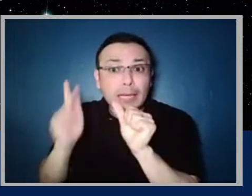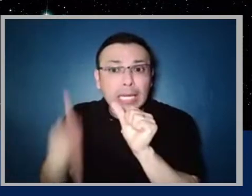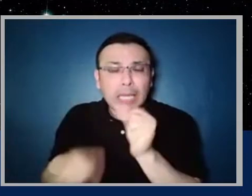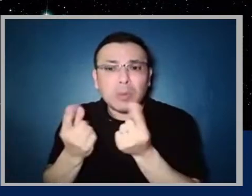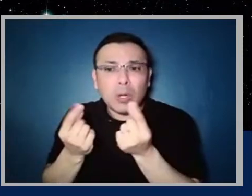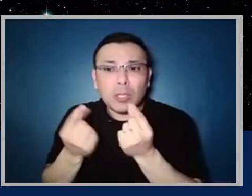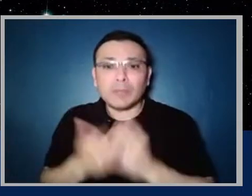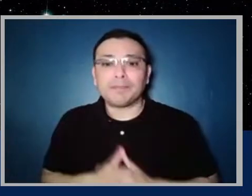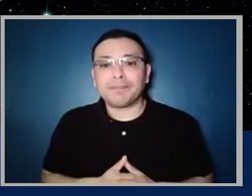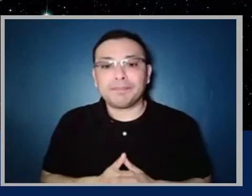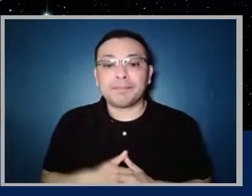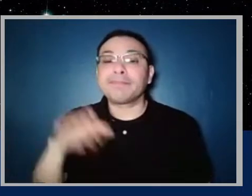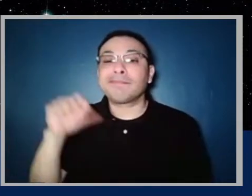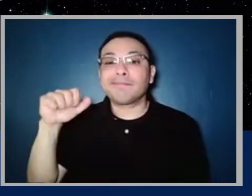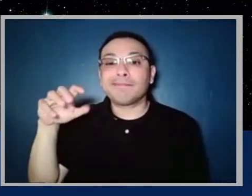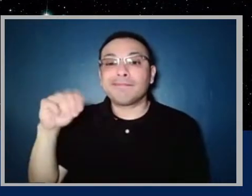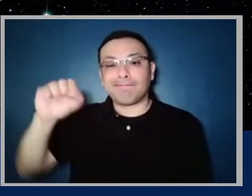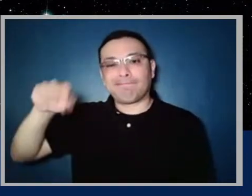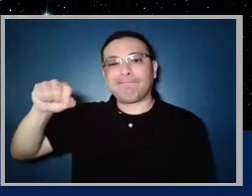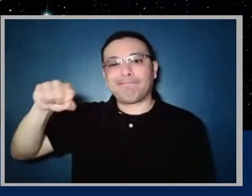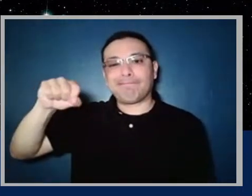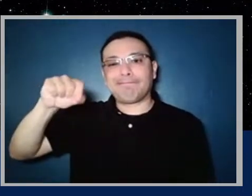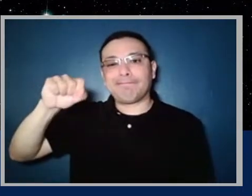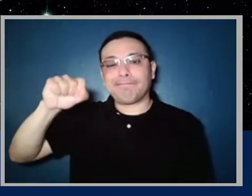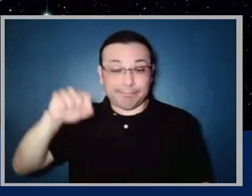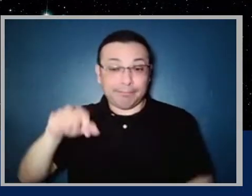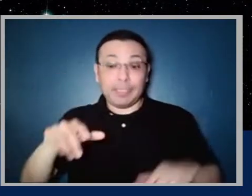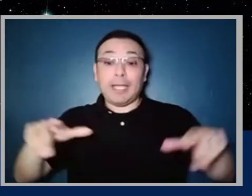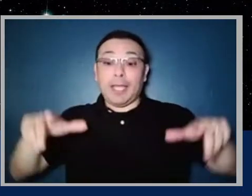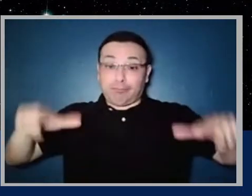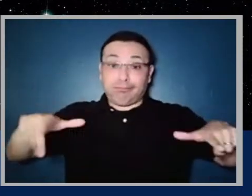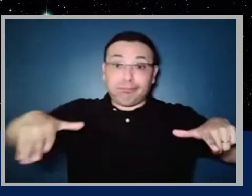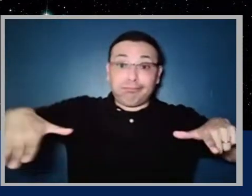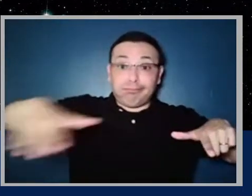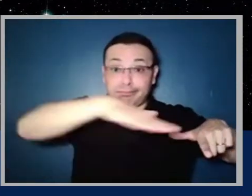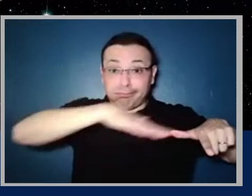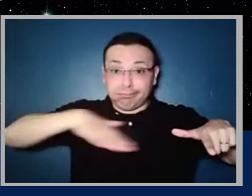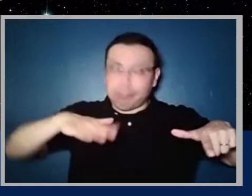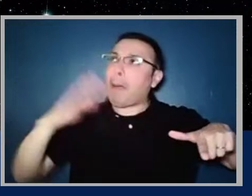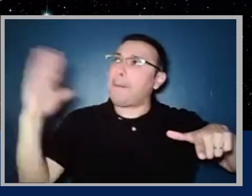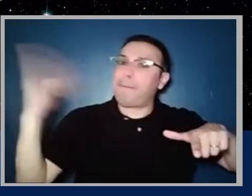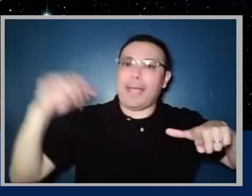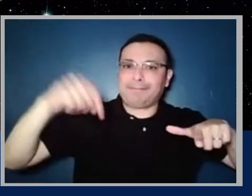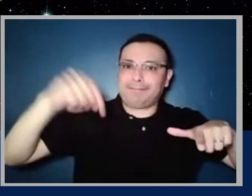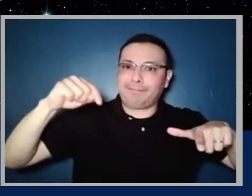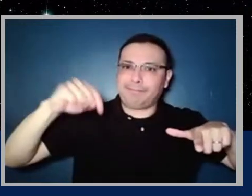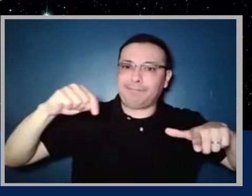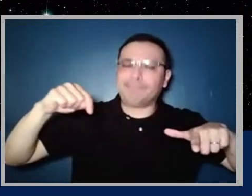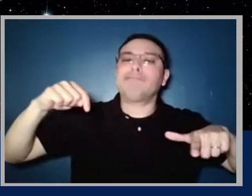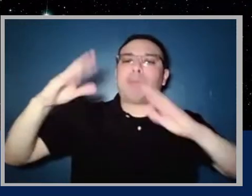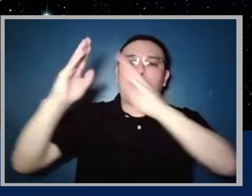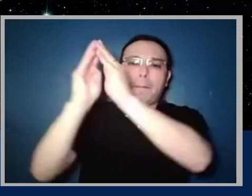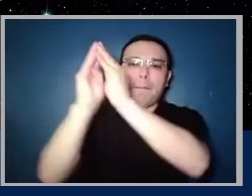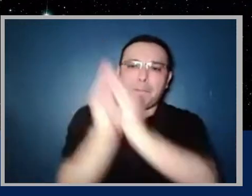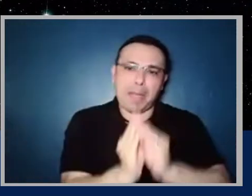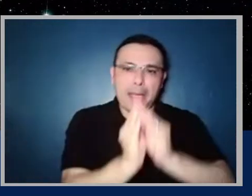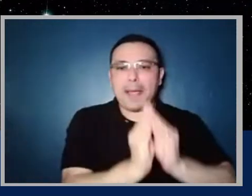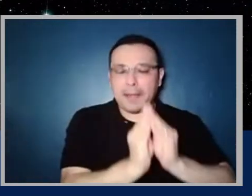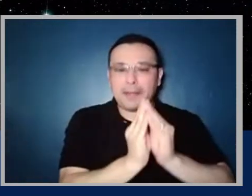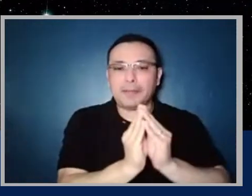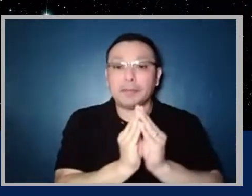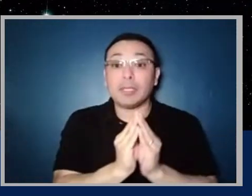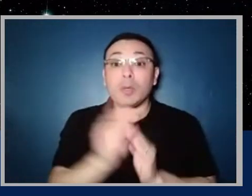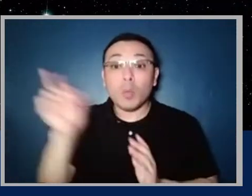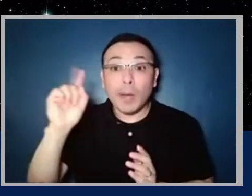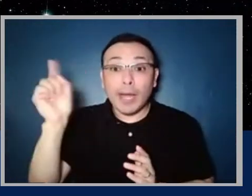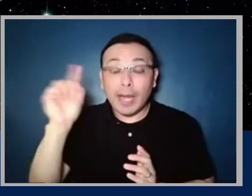recovery location where we would normally be doing our returns to at the end of a mission. SpaceX has 7 different locations around the state of